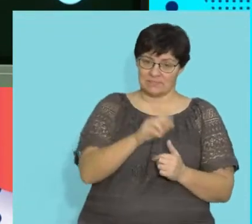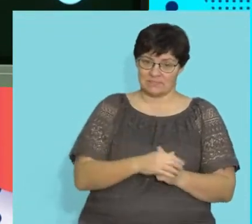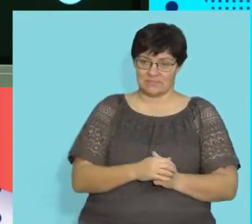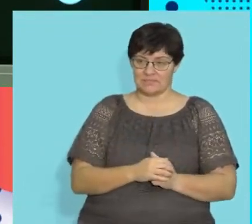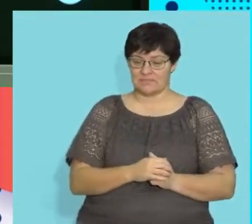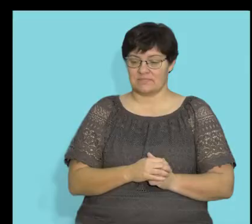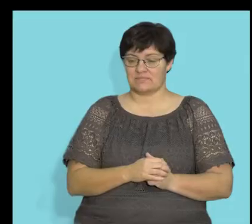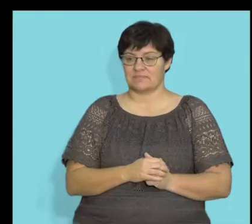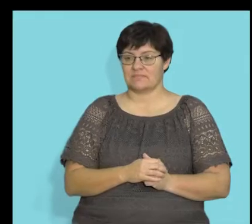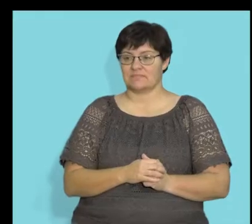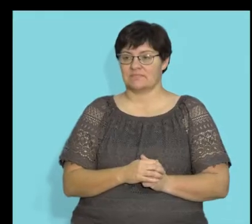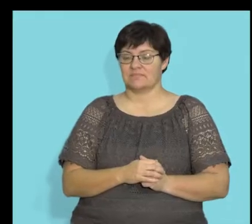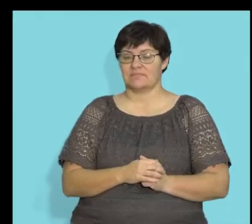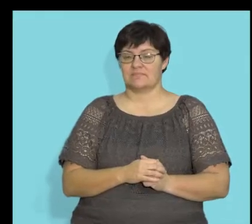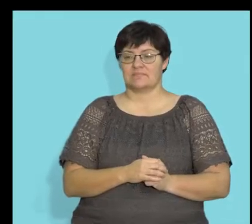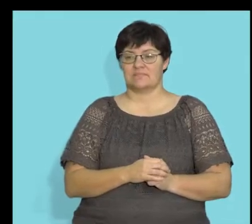board.